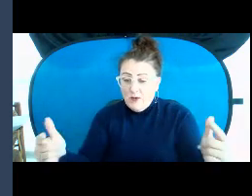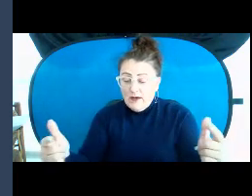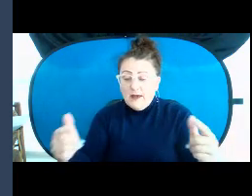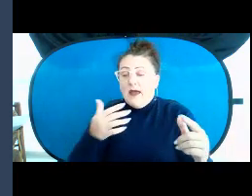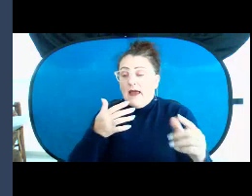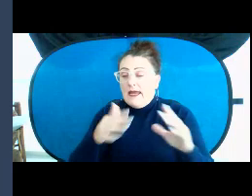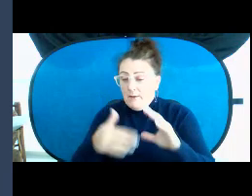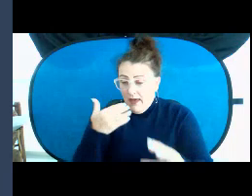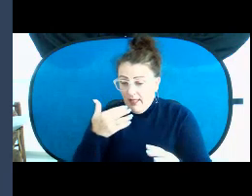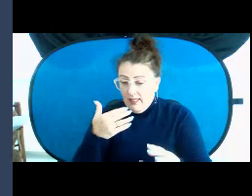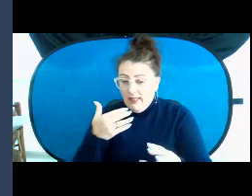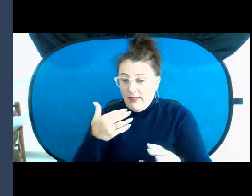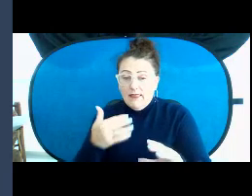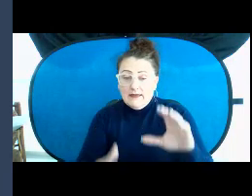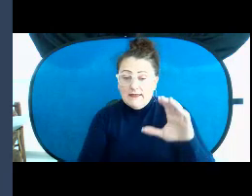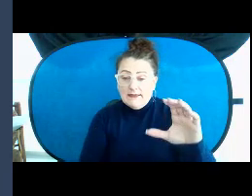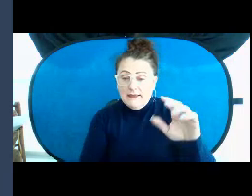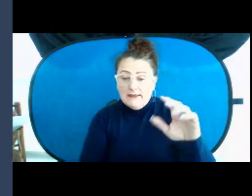at